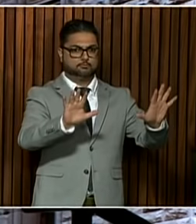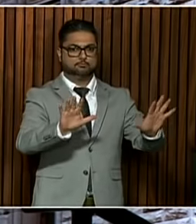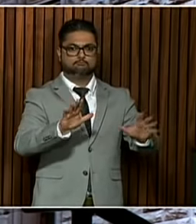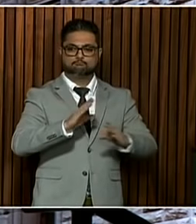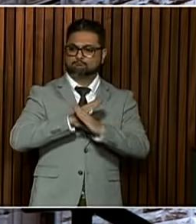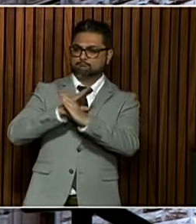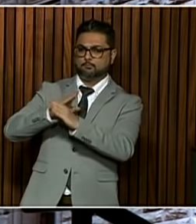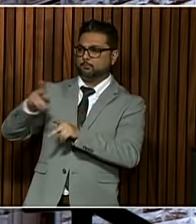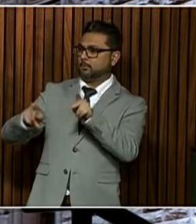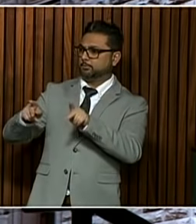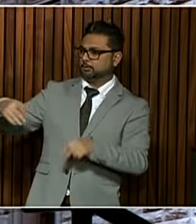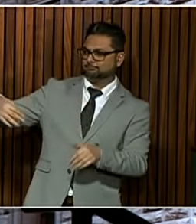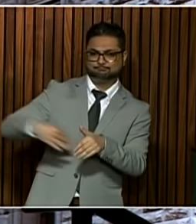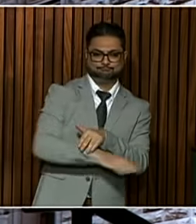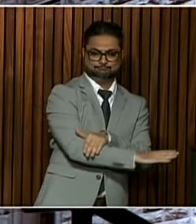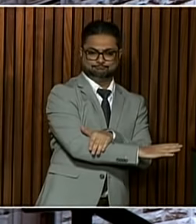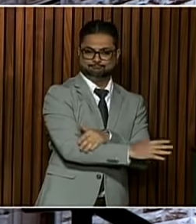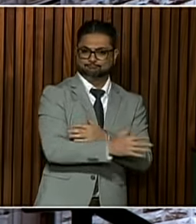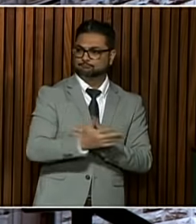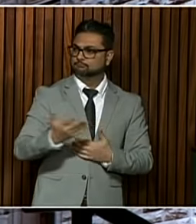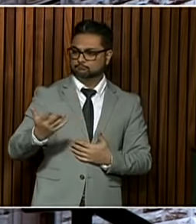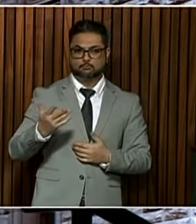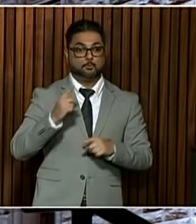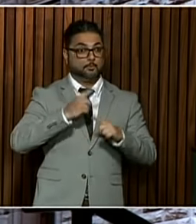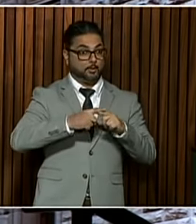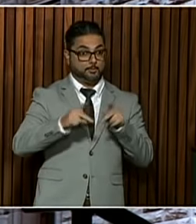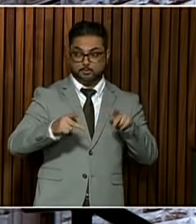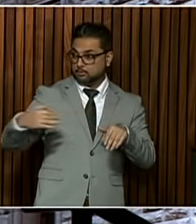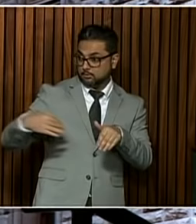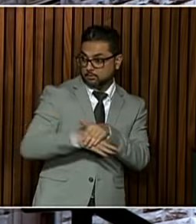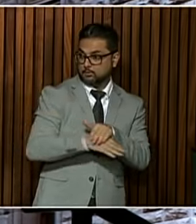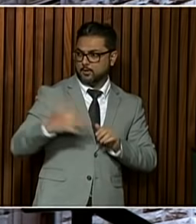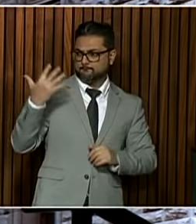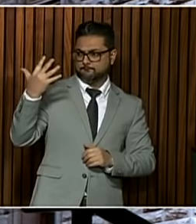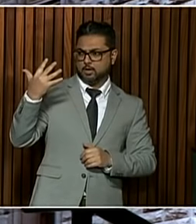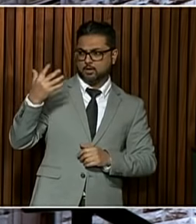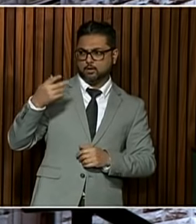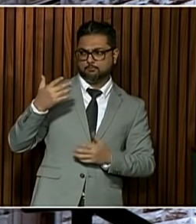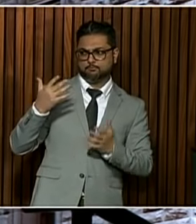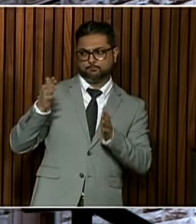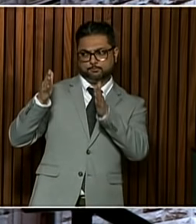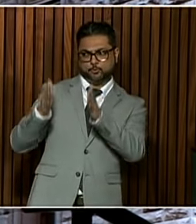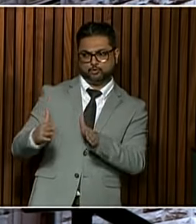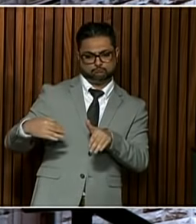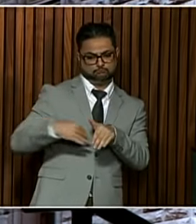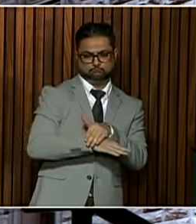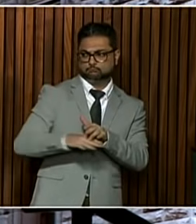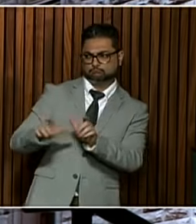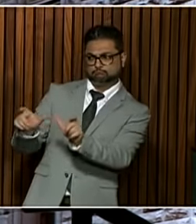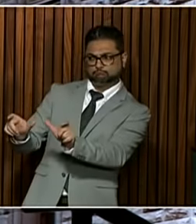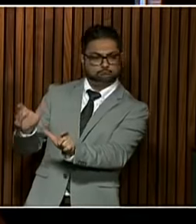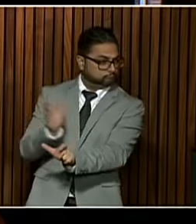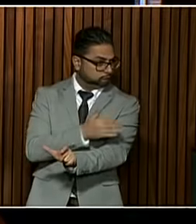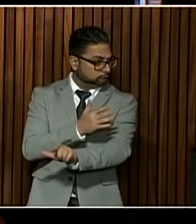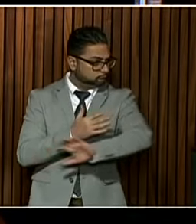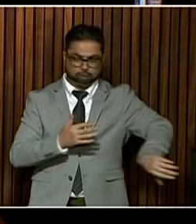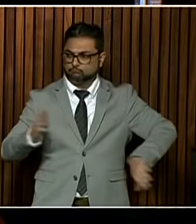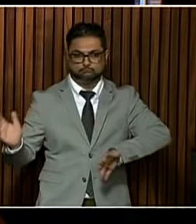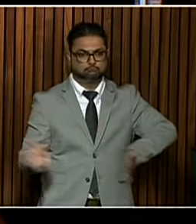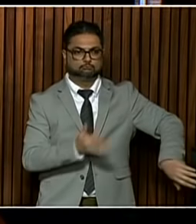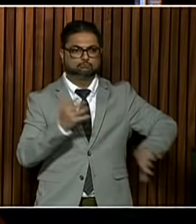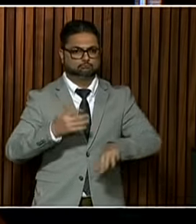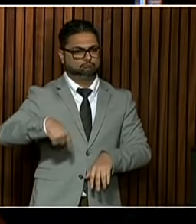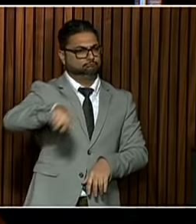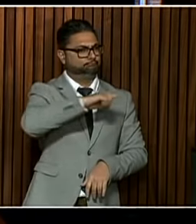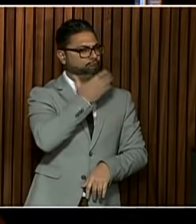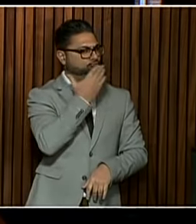while trying to stay home, and to honor that aspect as well. So with that, I'm going to open up for questions, and thank you for your time. Okay, we'll take